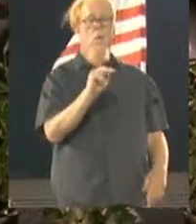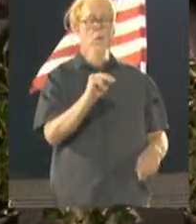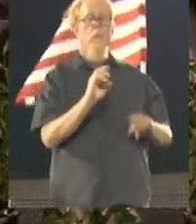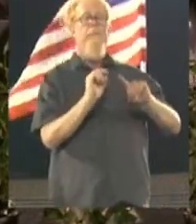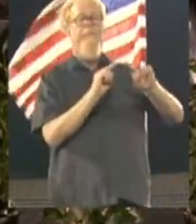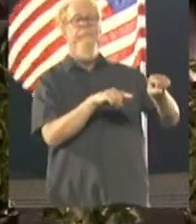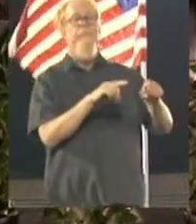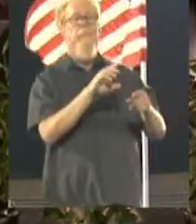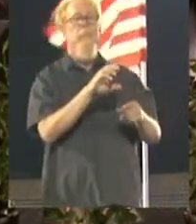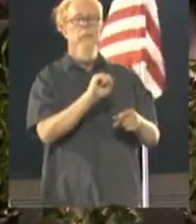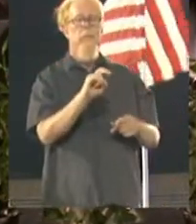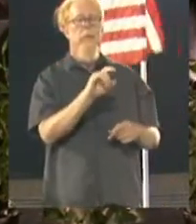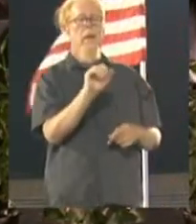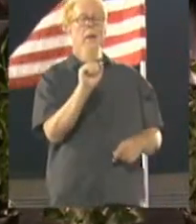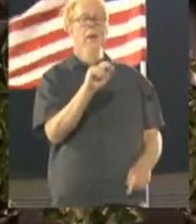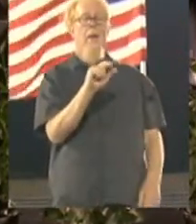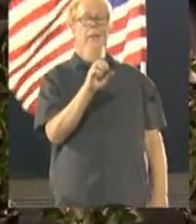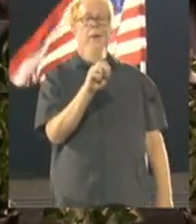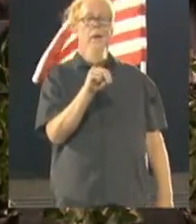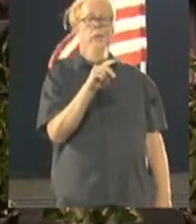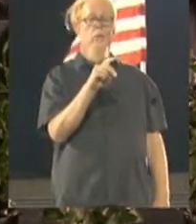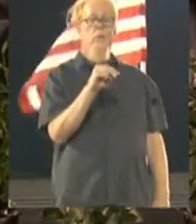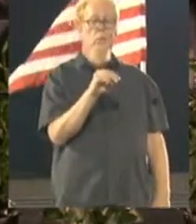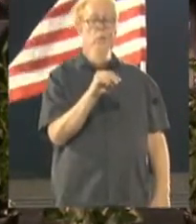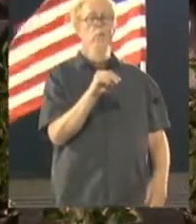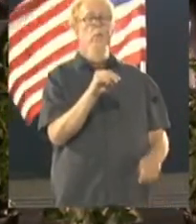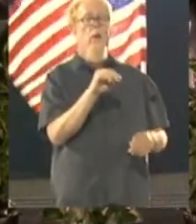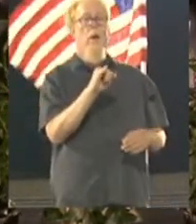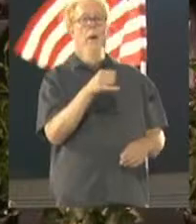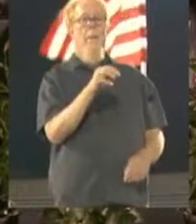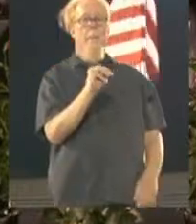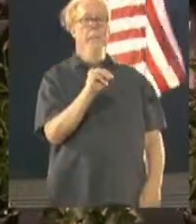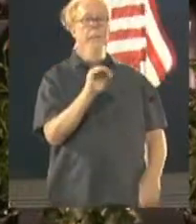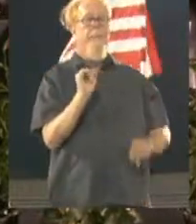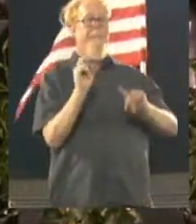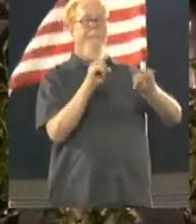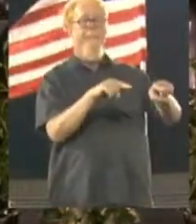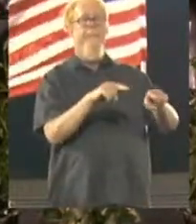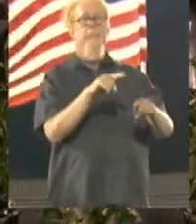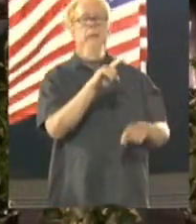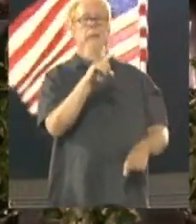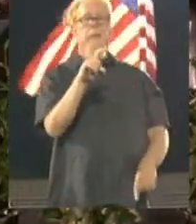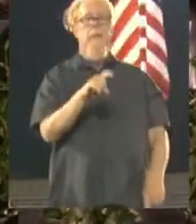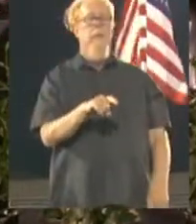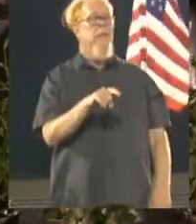Alejandra Jaimes will be attending Texas A&M University at San Antonio.